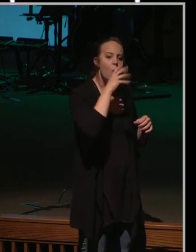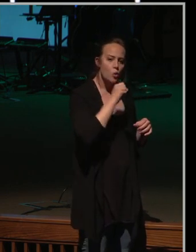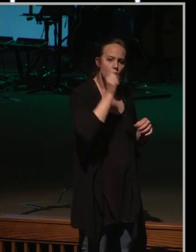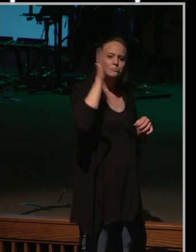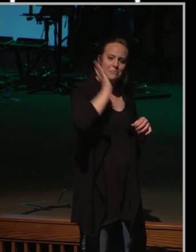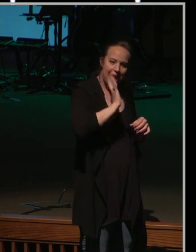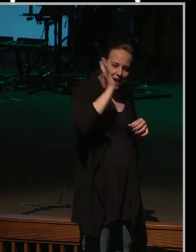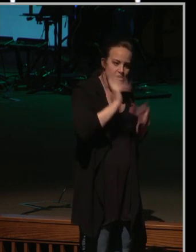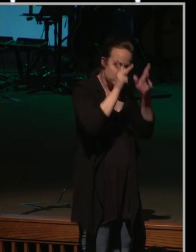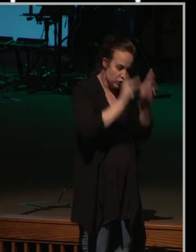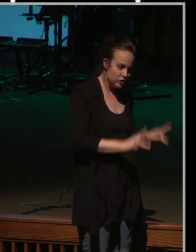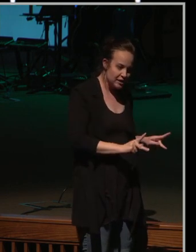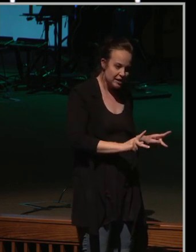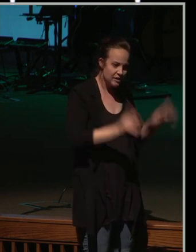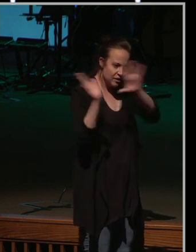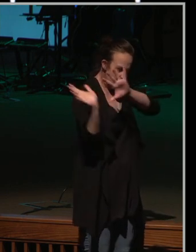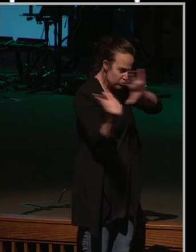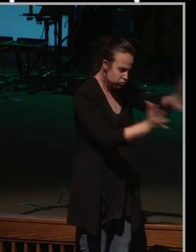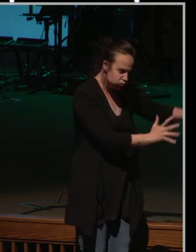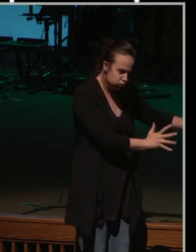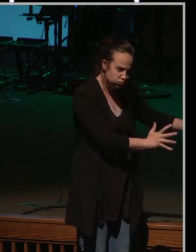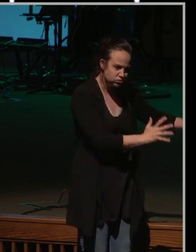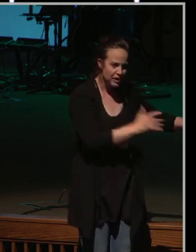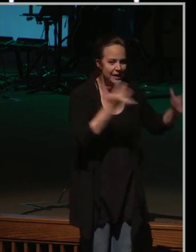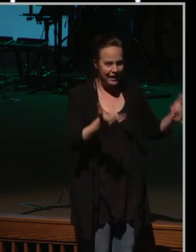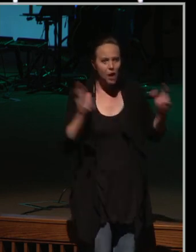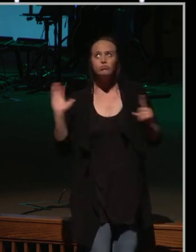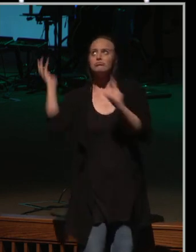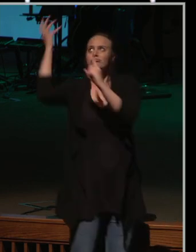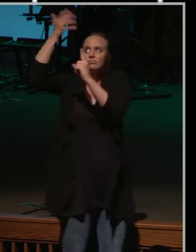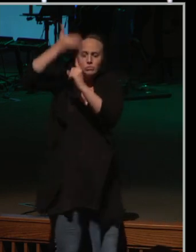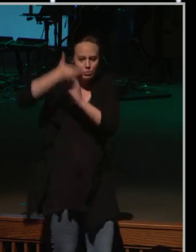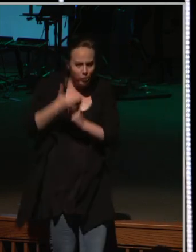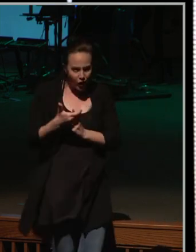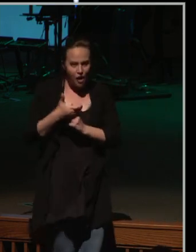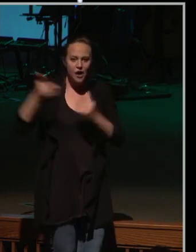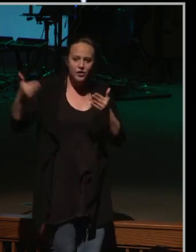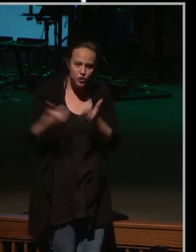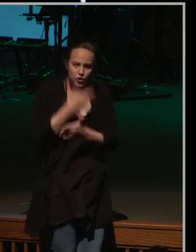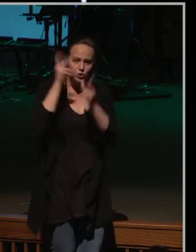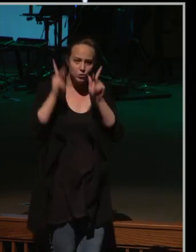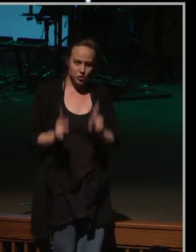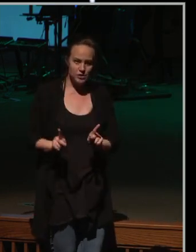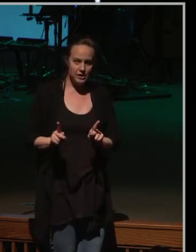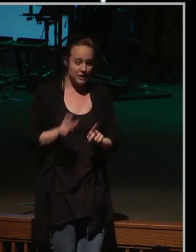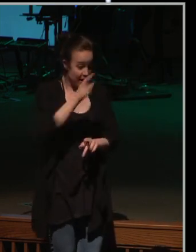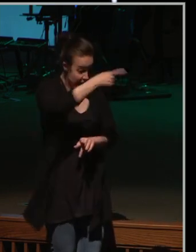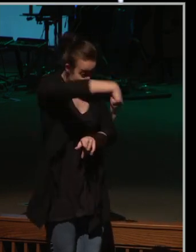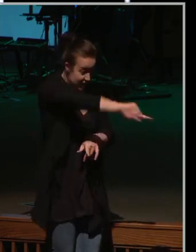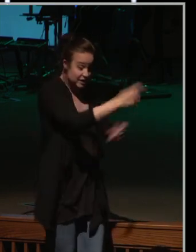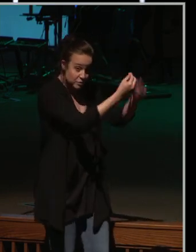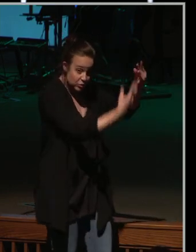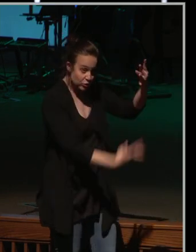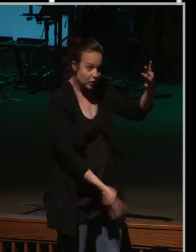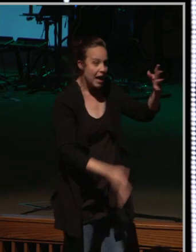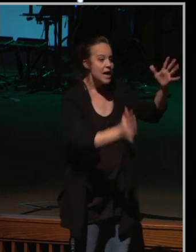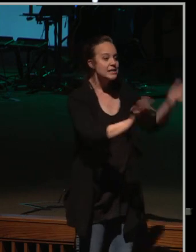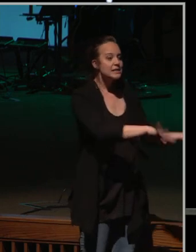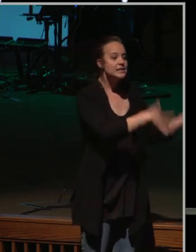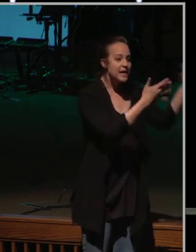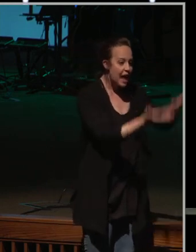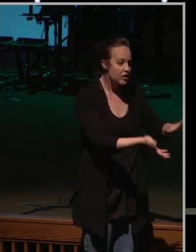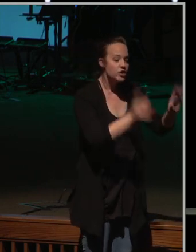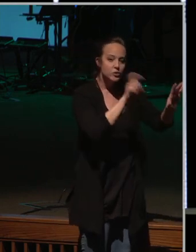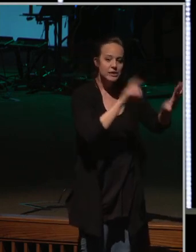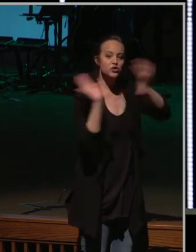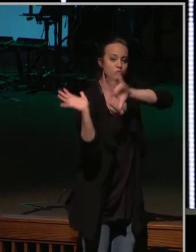practices. So Paul starts here by telling them the things to put off or to put to death. And I want to be clear that when we get to